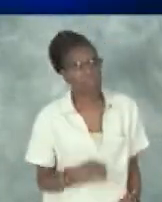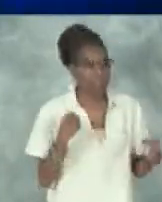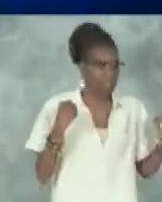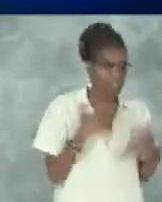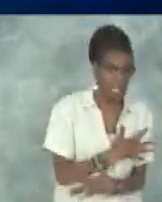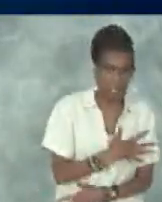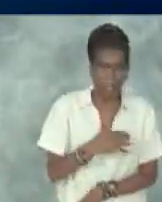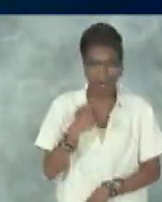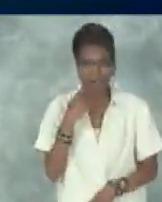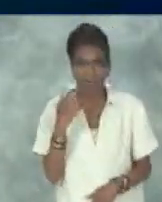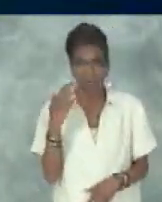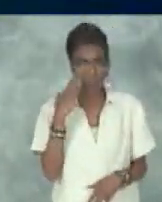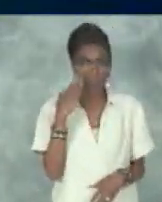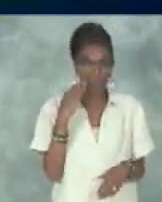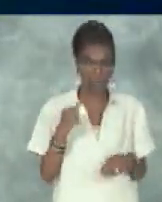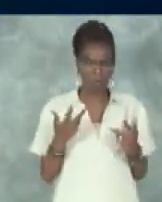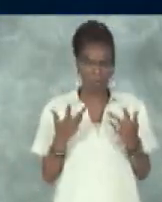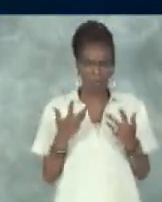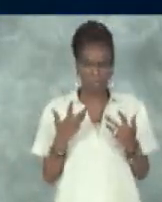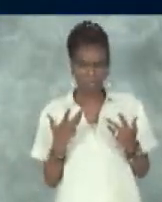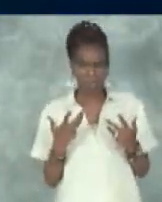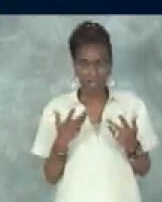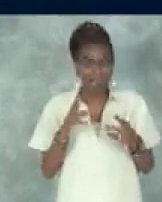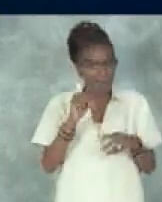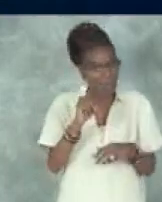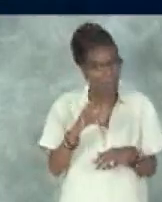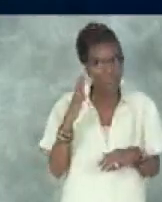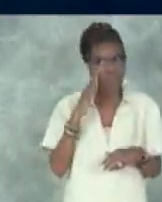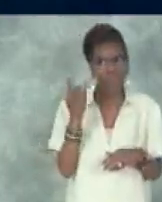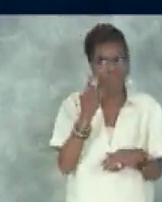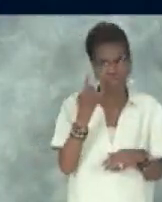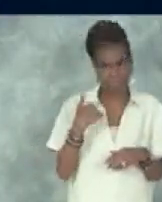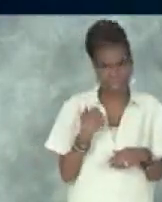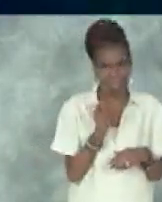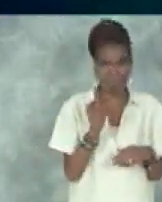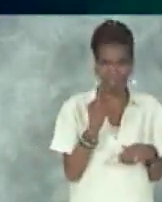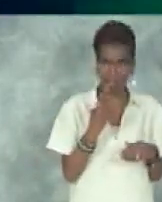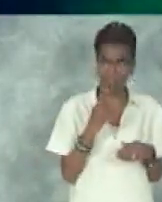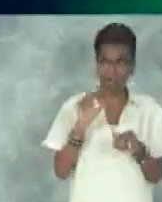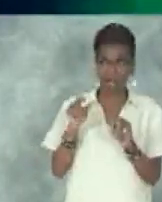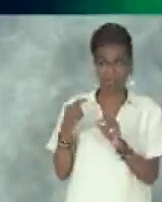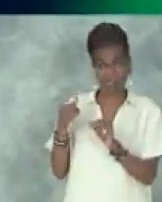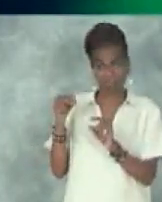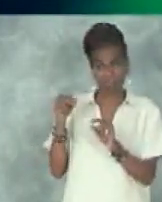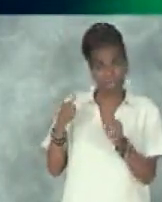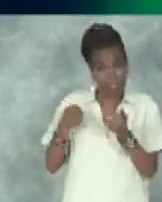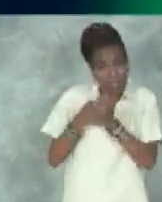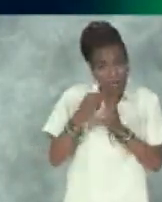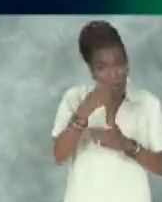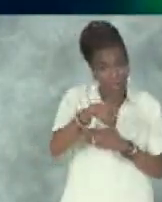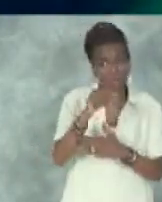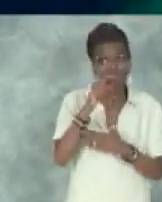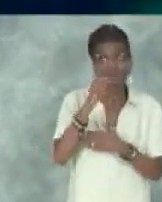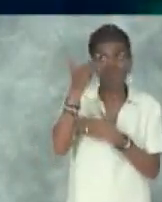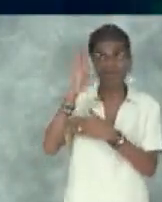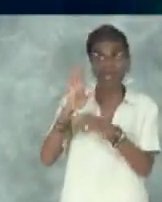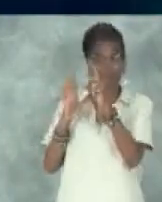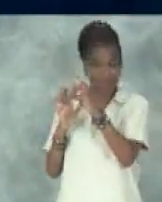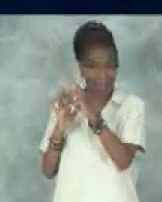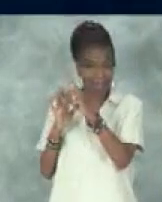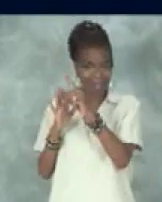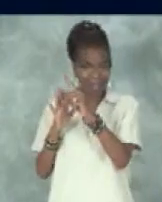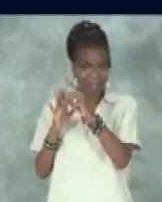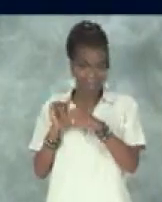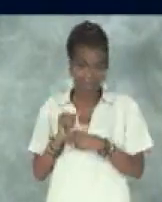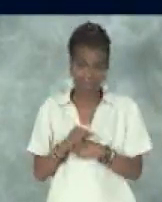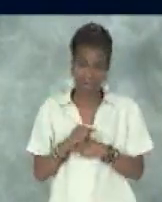walk around knowing that we have somebody on our side. We walk around knowing that the race isn't given